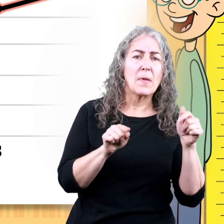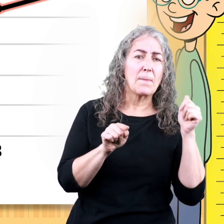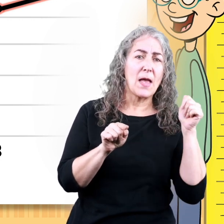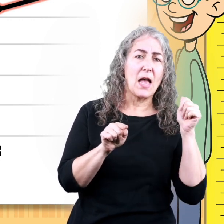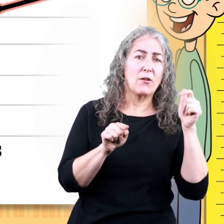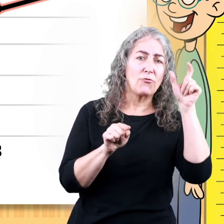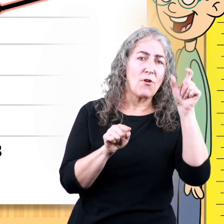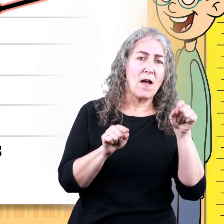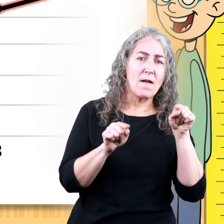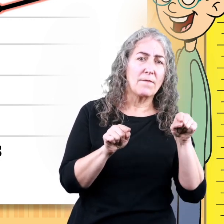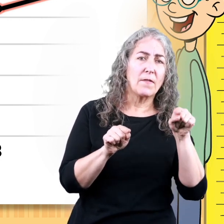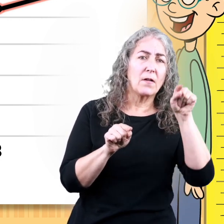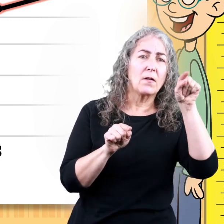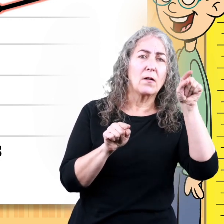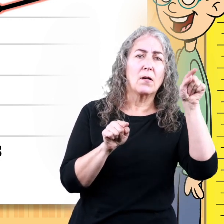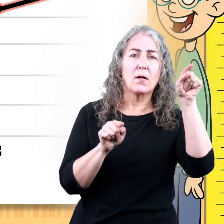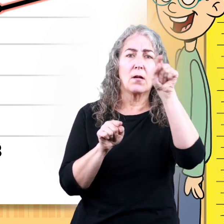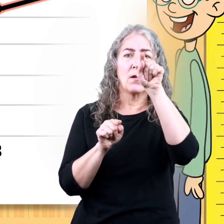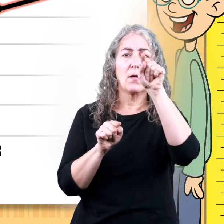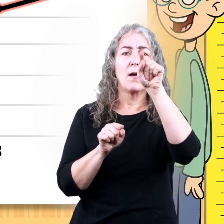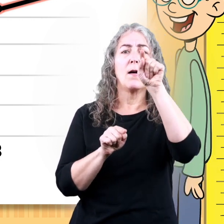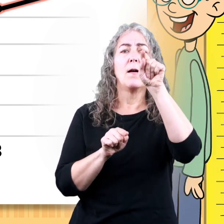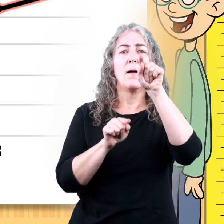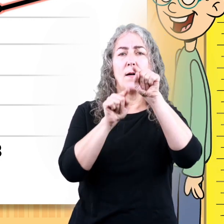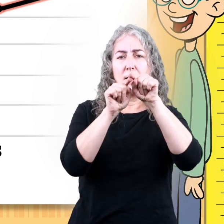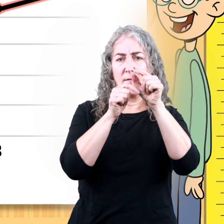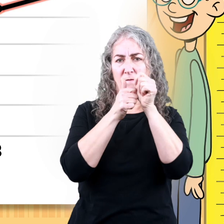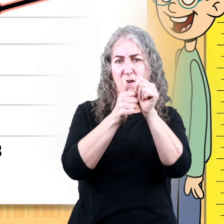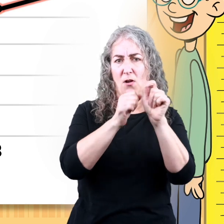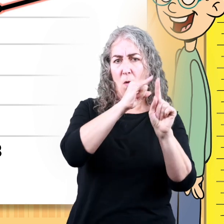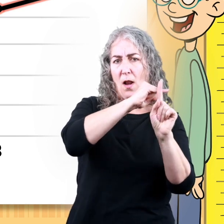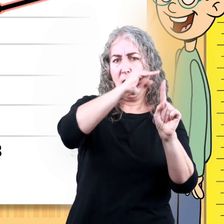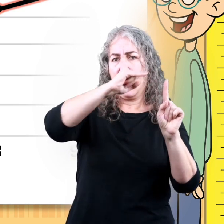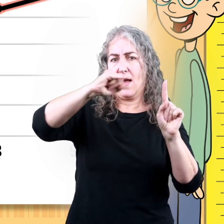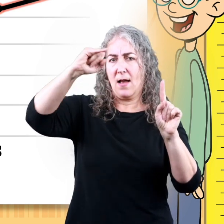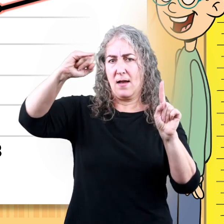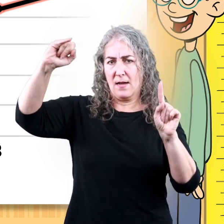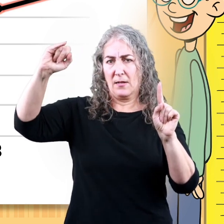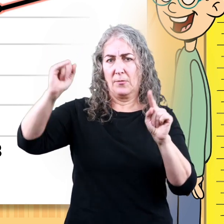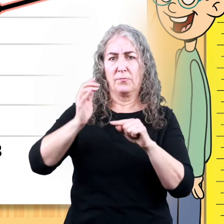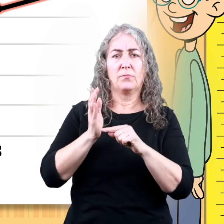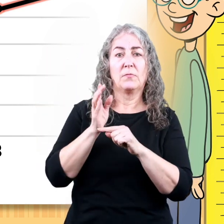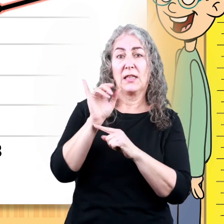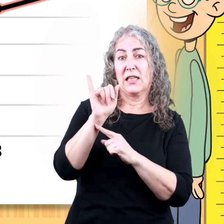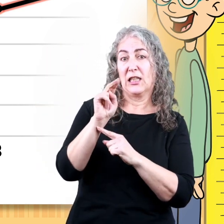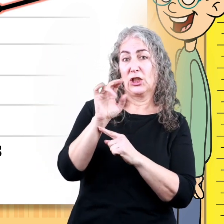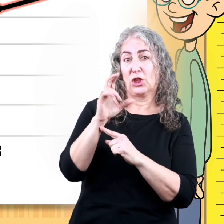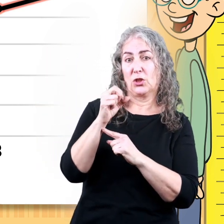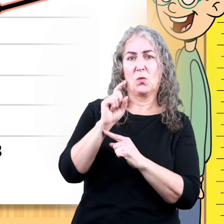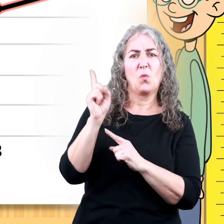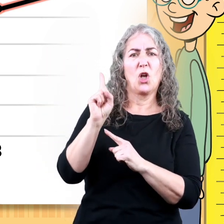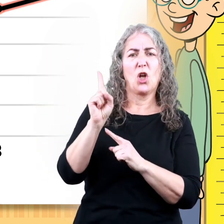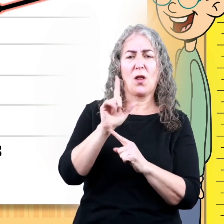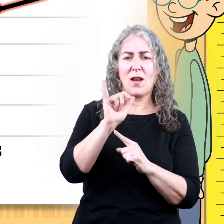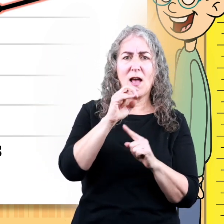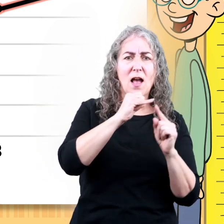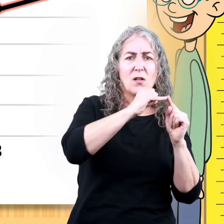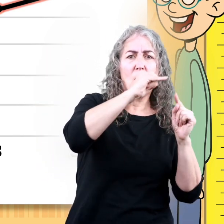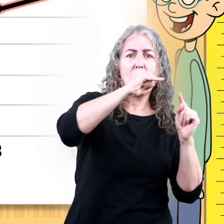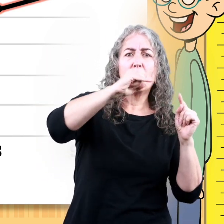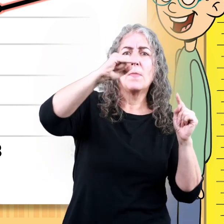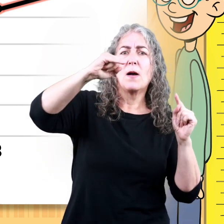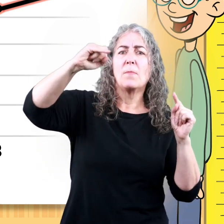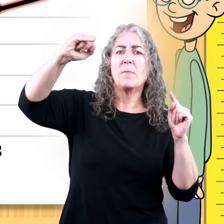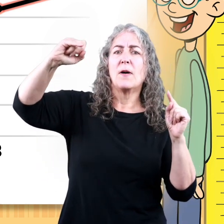black graph line. Okay, now let's follow the line over to the inches and see where it